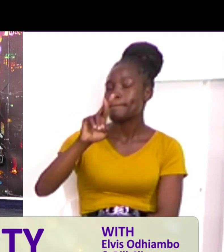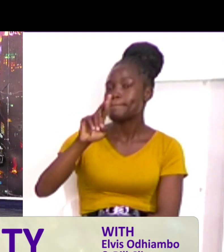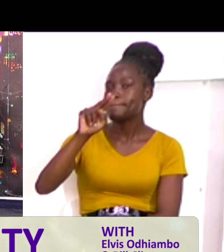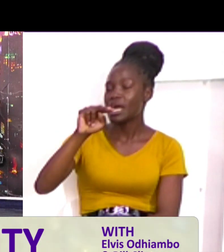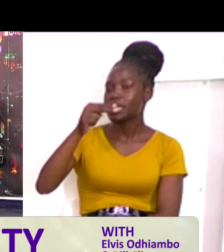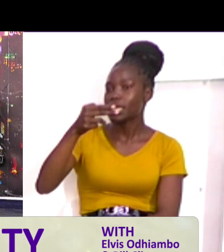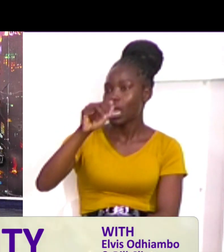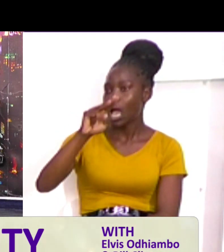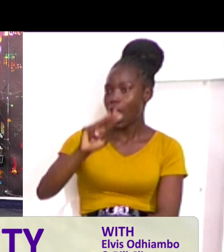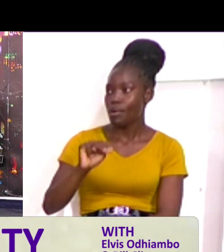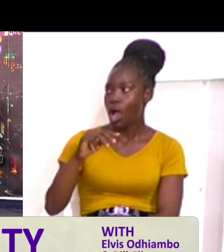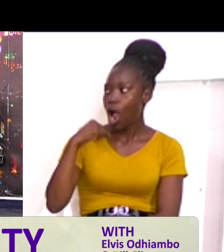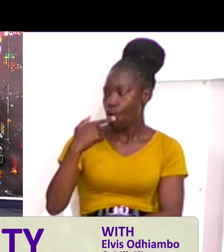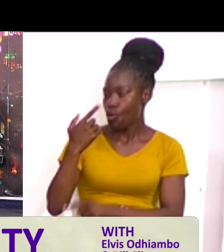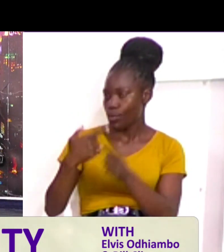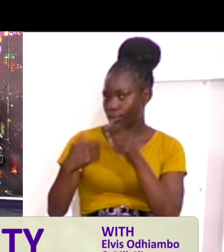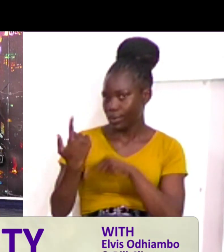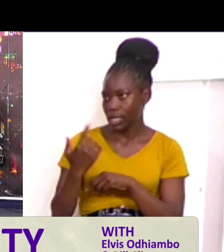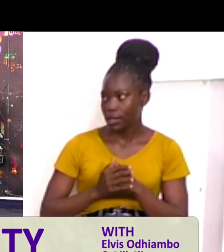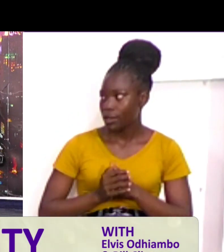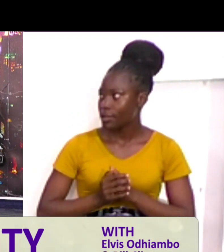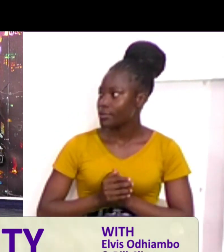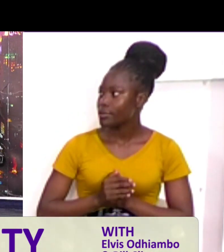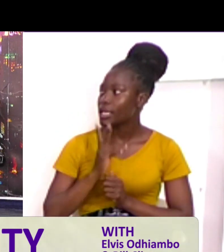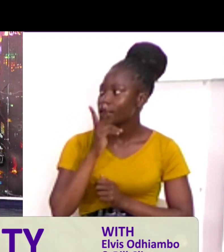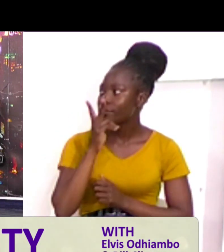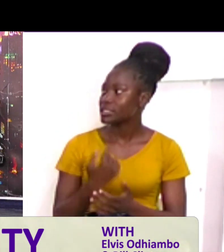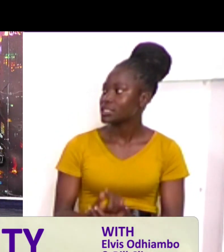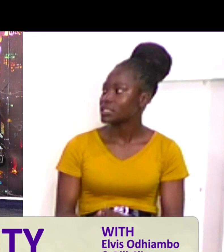whom do you see it taking off with the win?